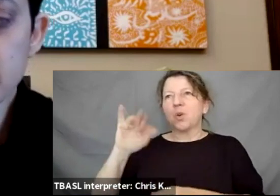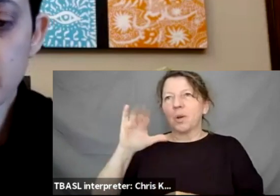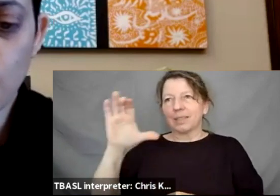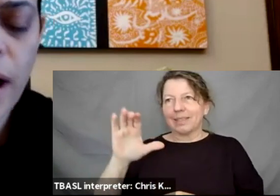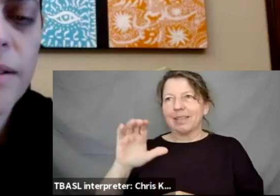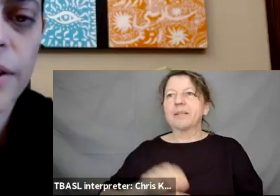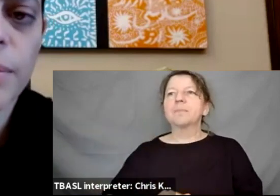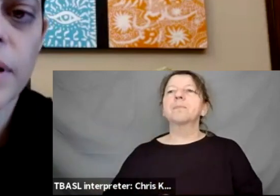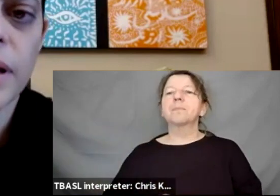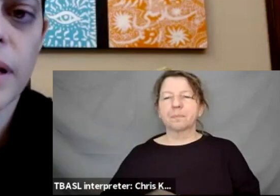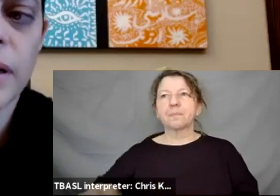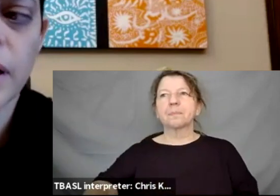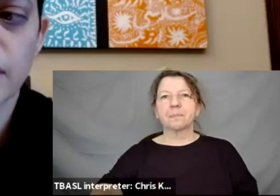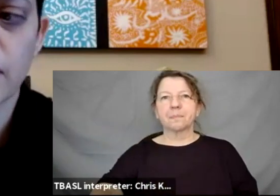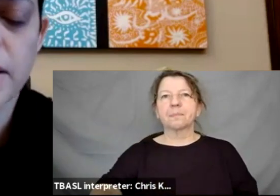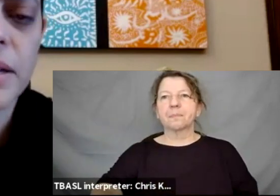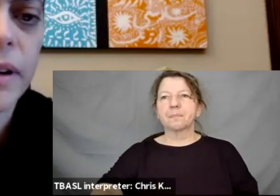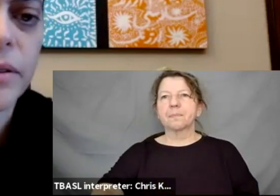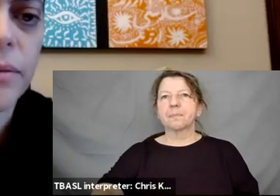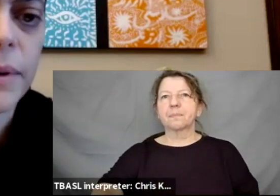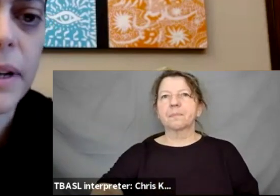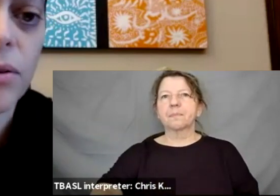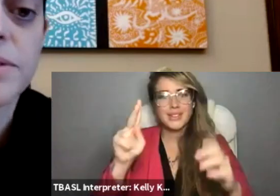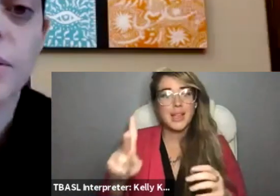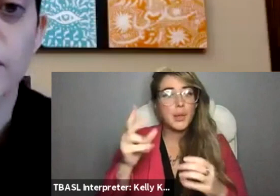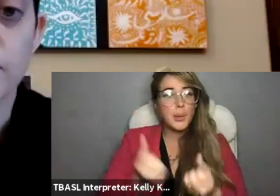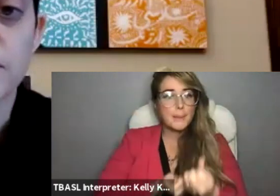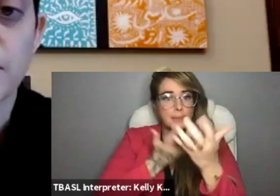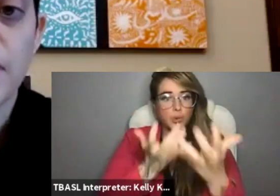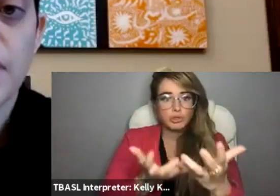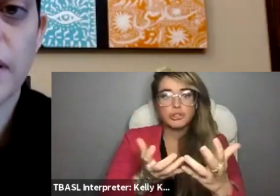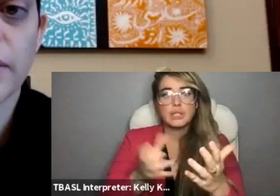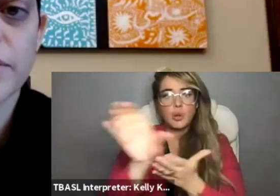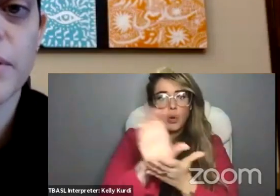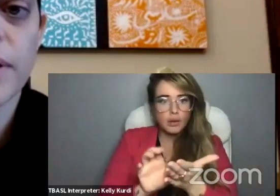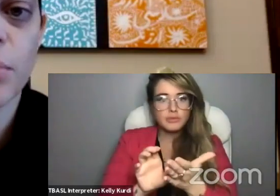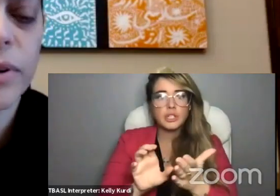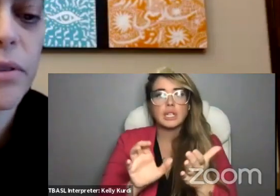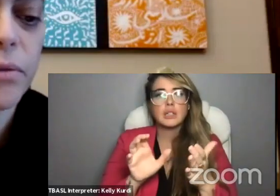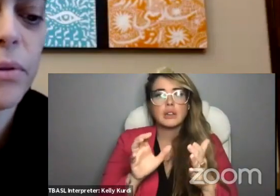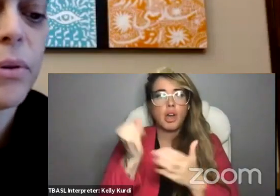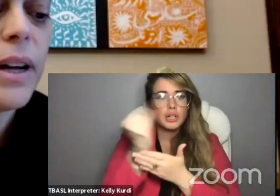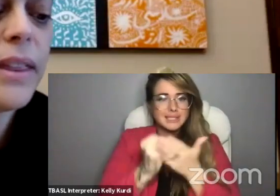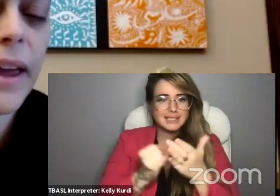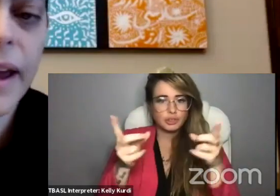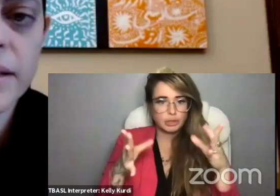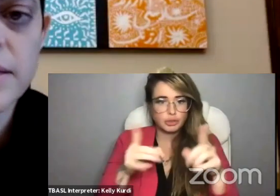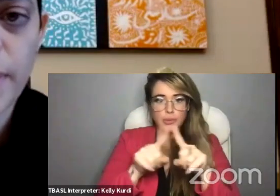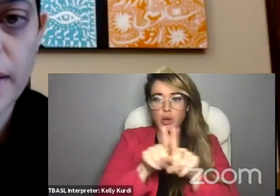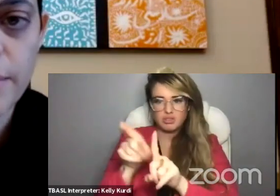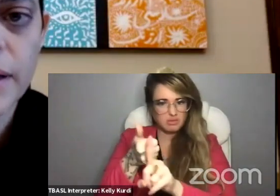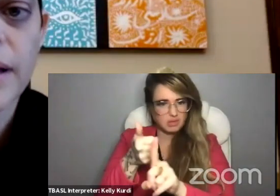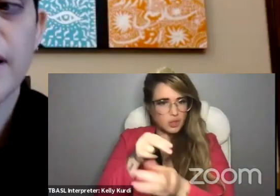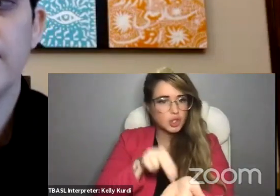Potri is a choreographer and artistic director, but also a nurse who has worked through the